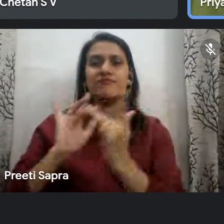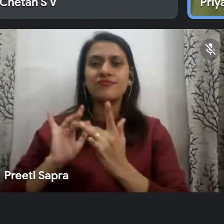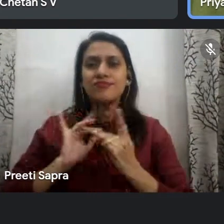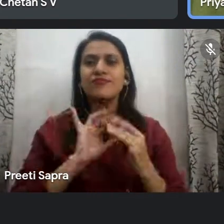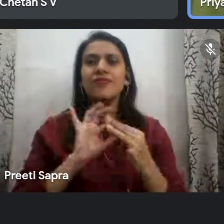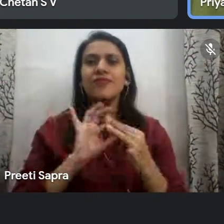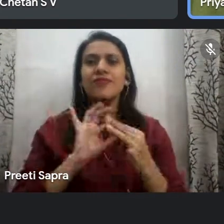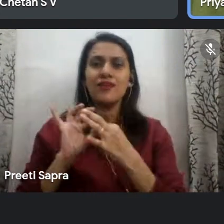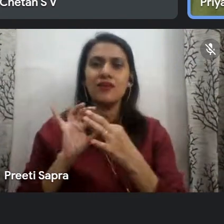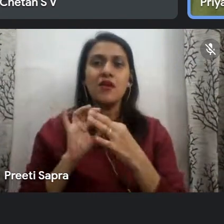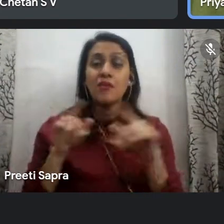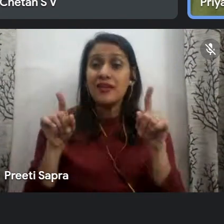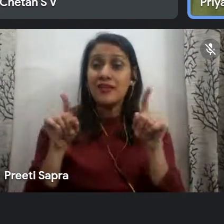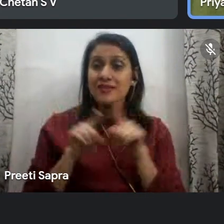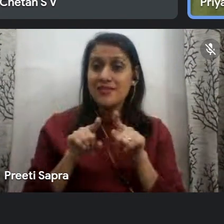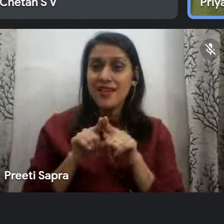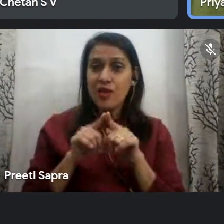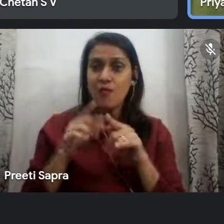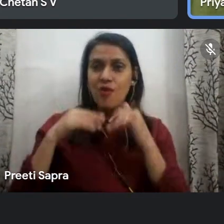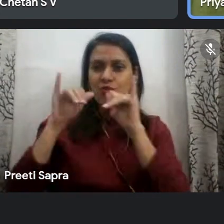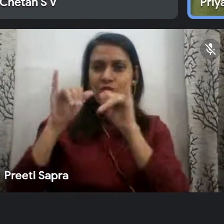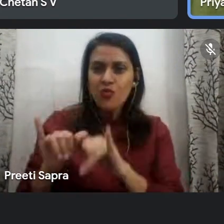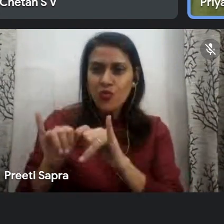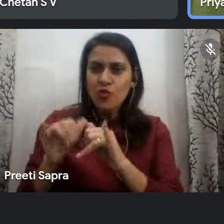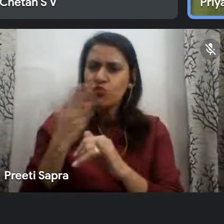same kind that I would have had if I'd stayed in one school.